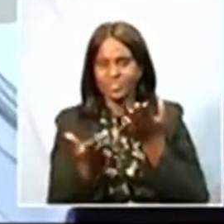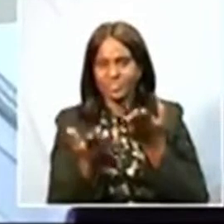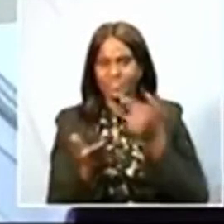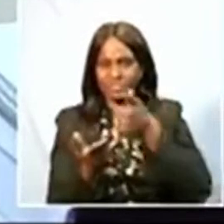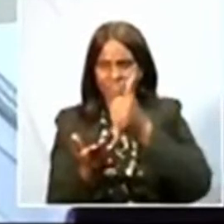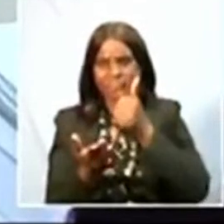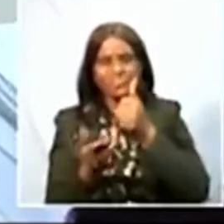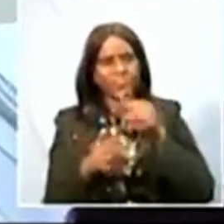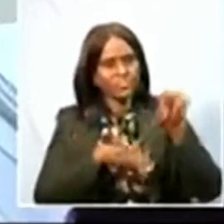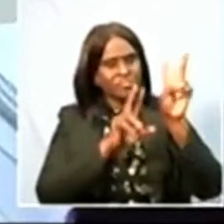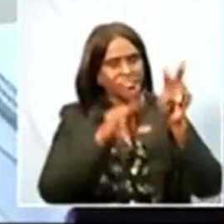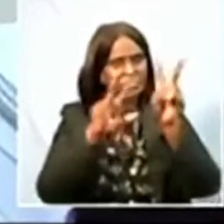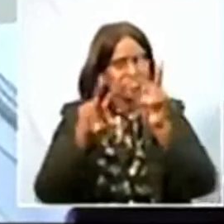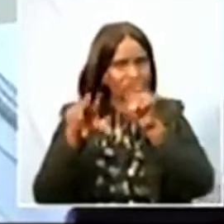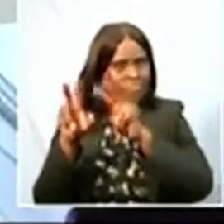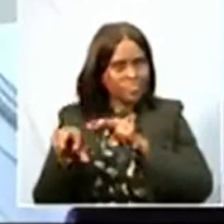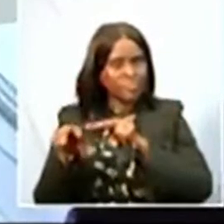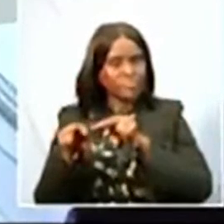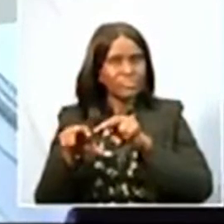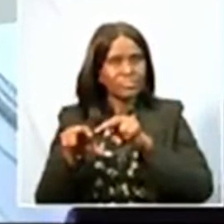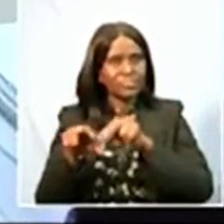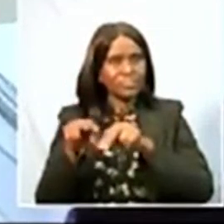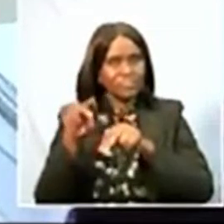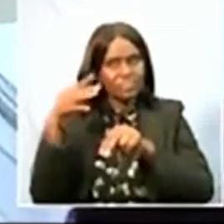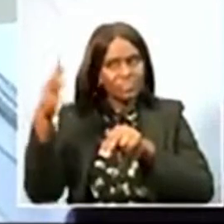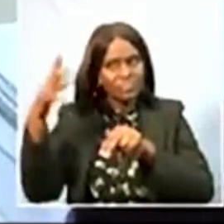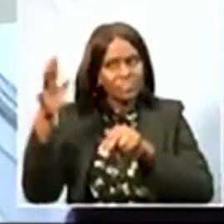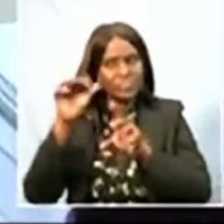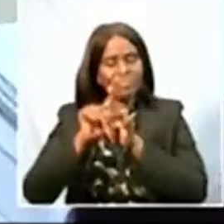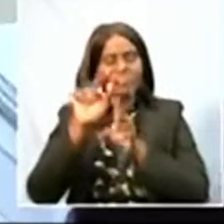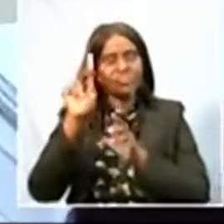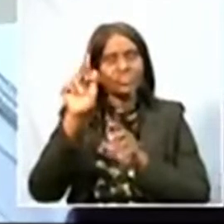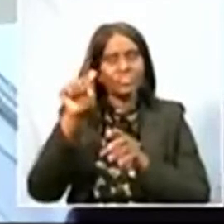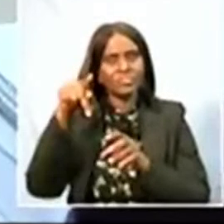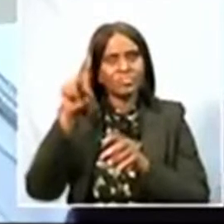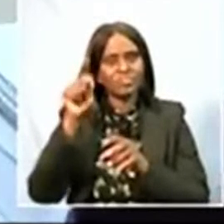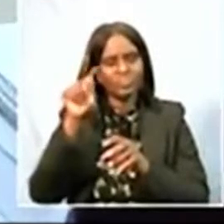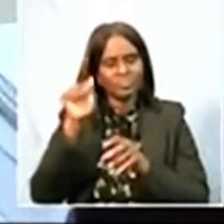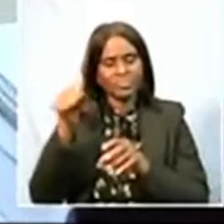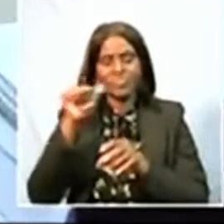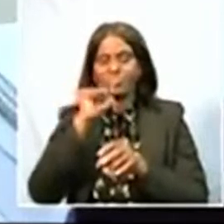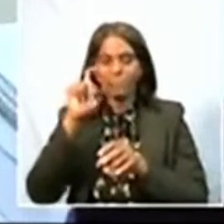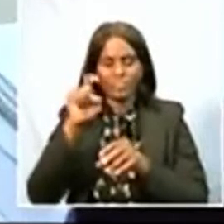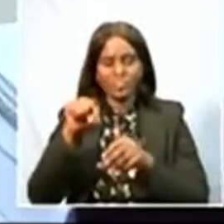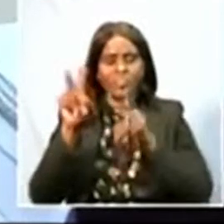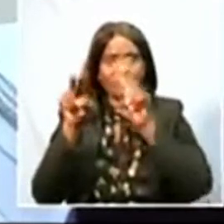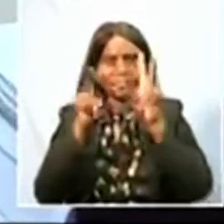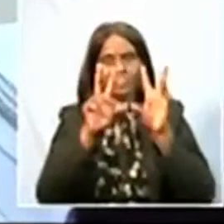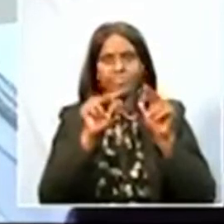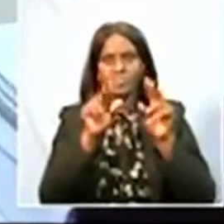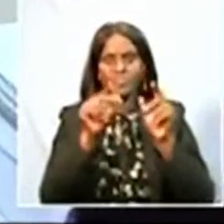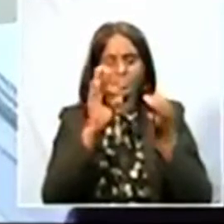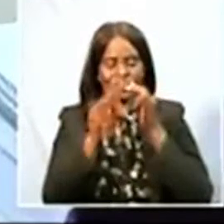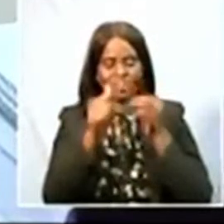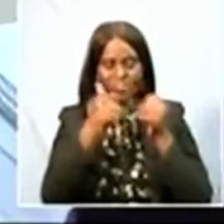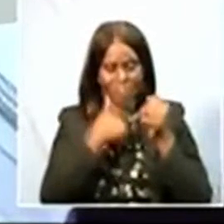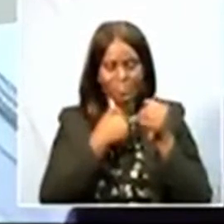you are being supervised that side in KAPUTA. You don't need even supervision. If